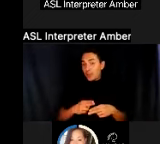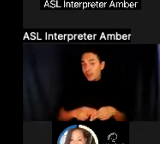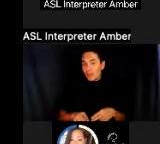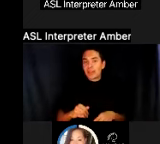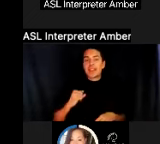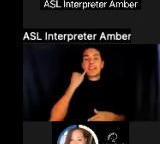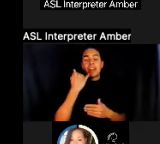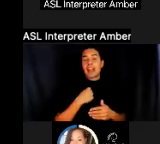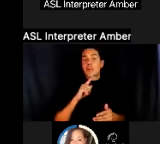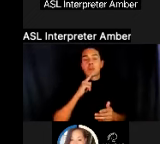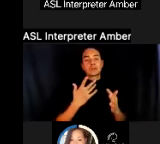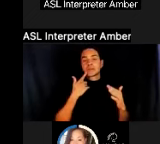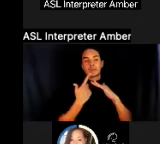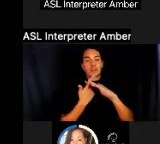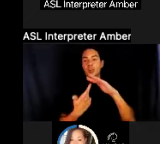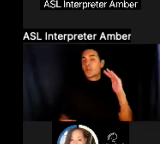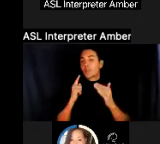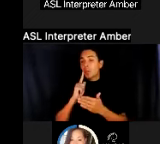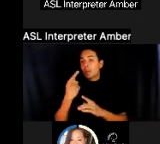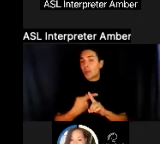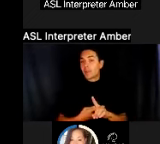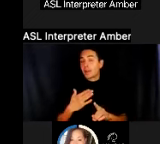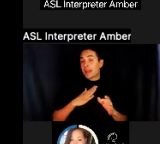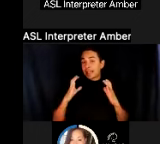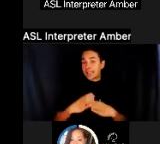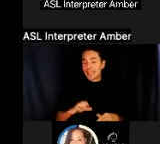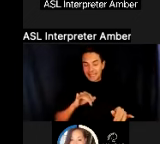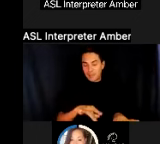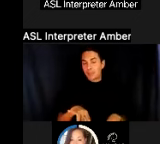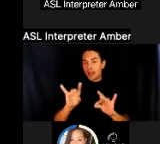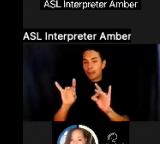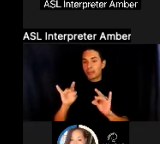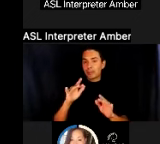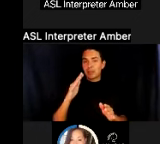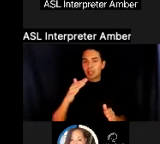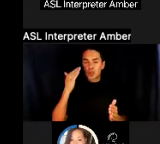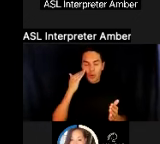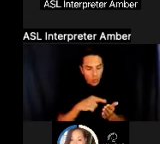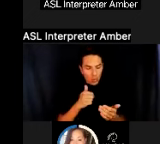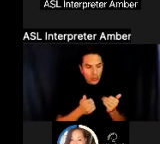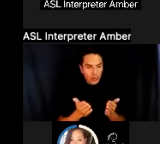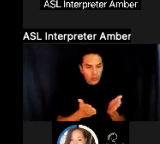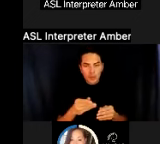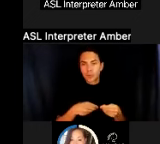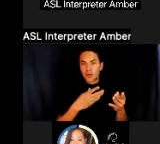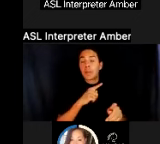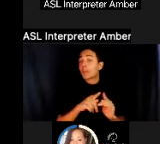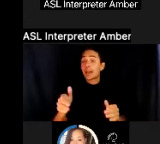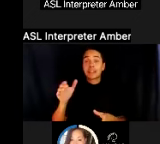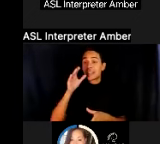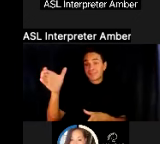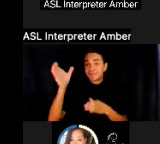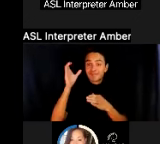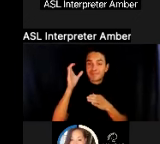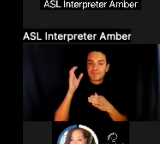if I was gone for a month, somebody could pick up my clients and they would know what services they were provided, but they wouldn't know